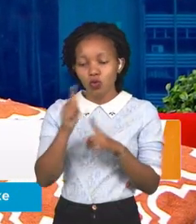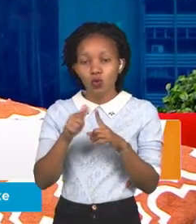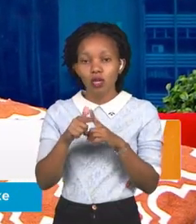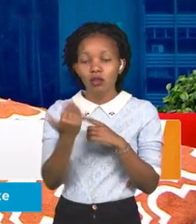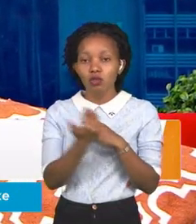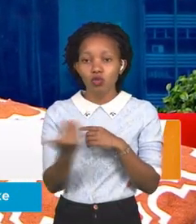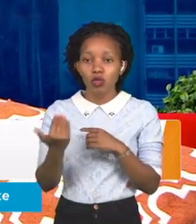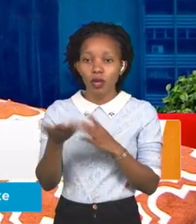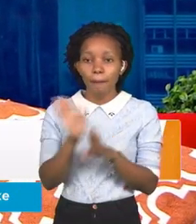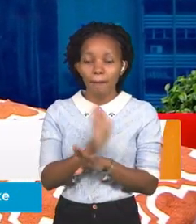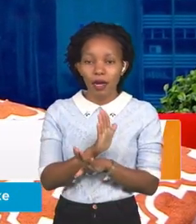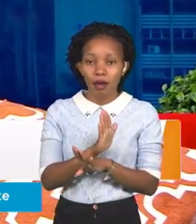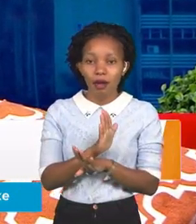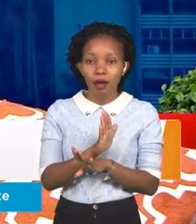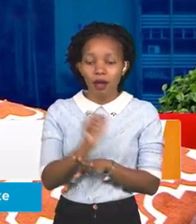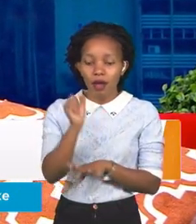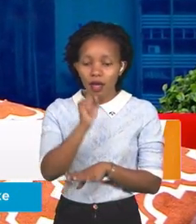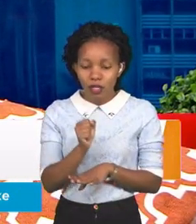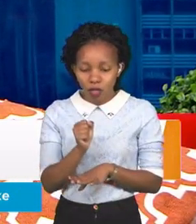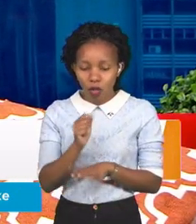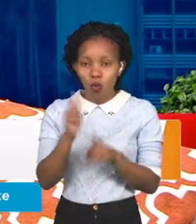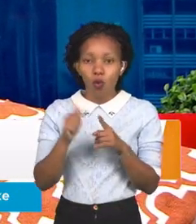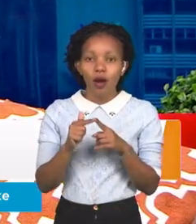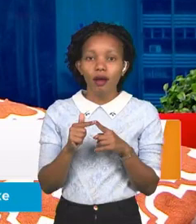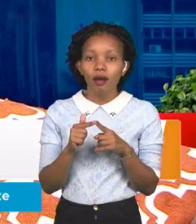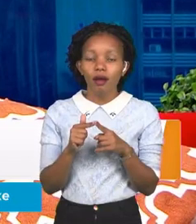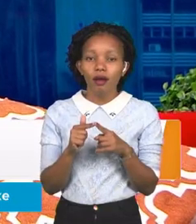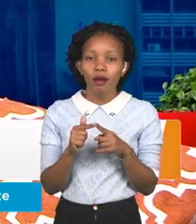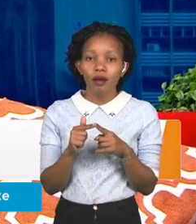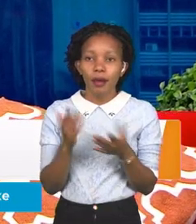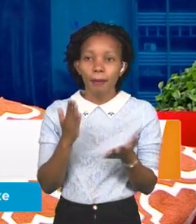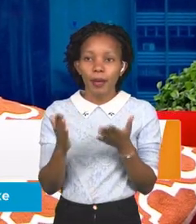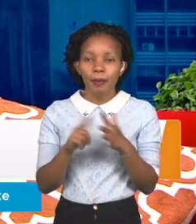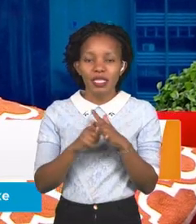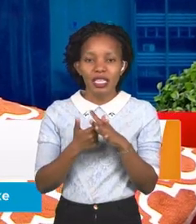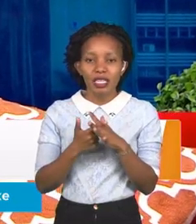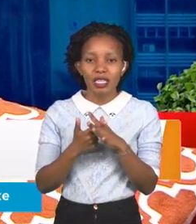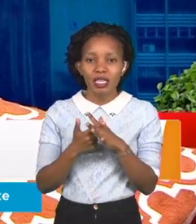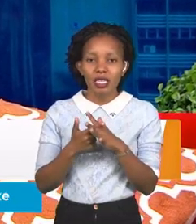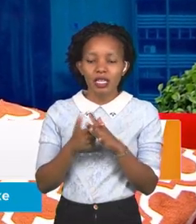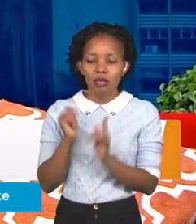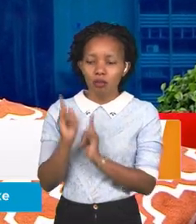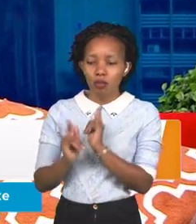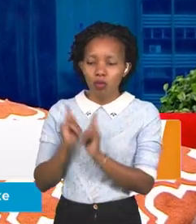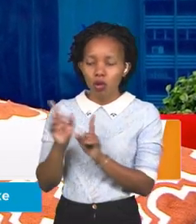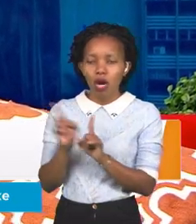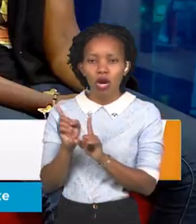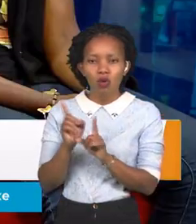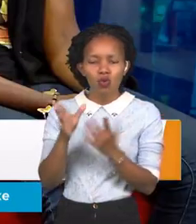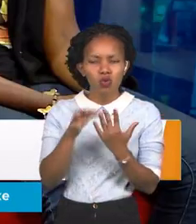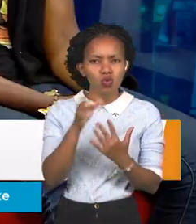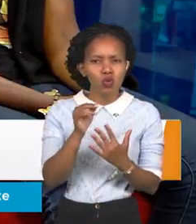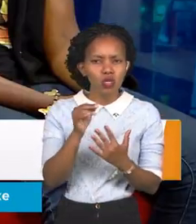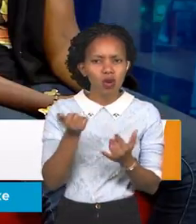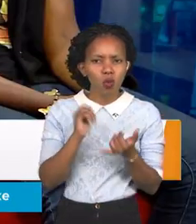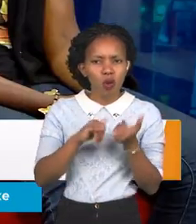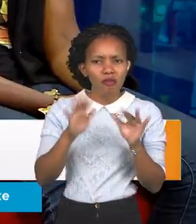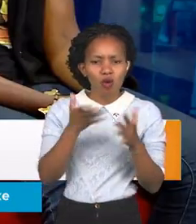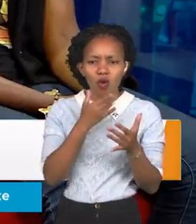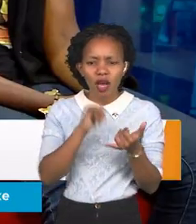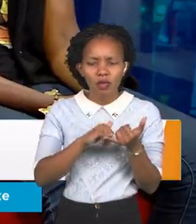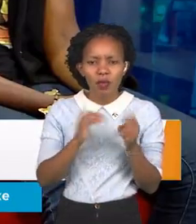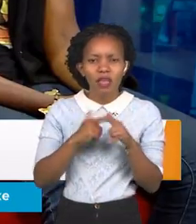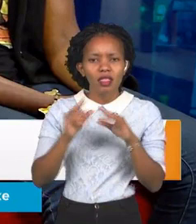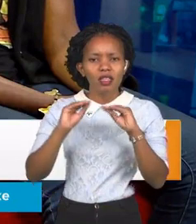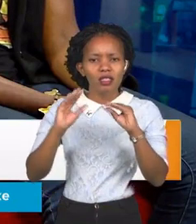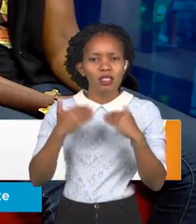to an adult age, when they are supposed to be now start dating and choosing their life partners, mm-hmm. they do not have the